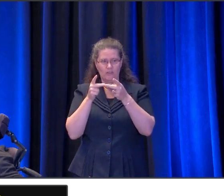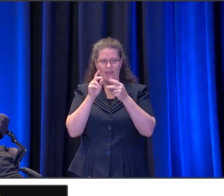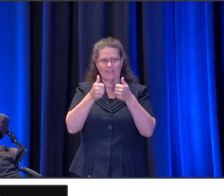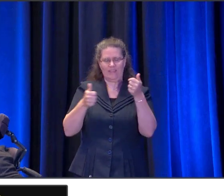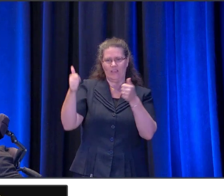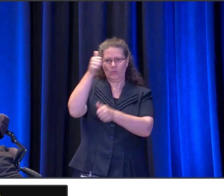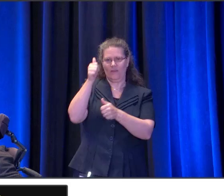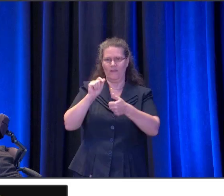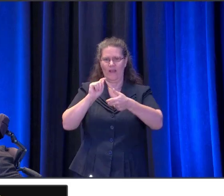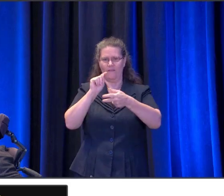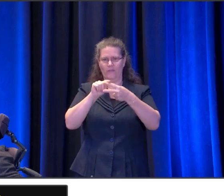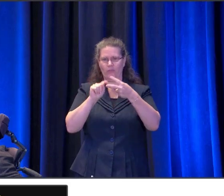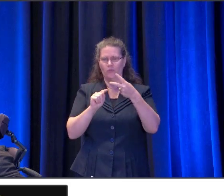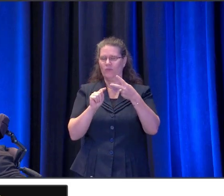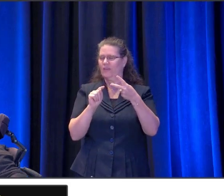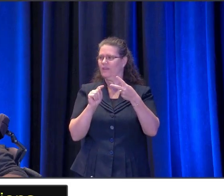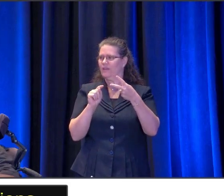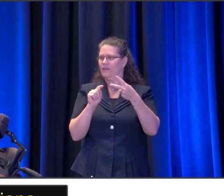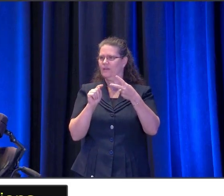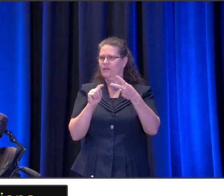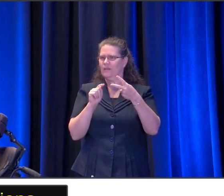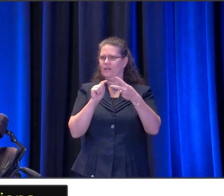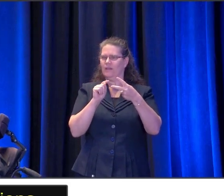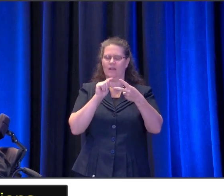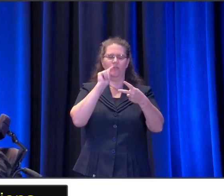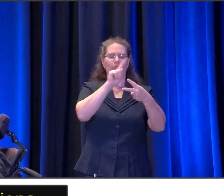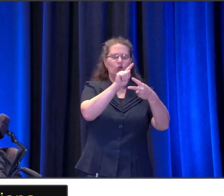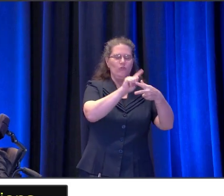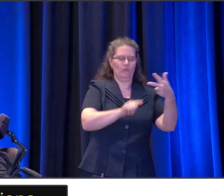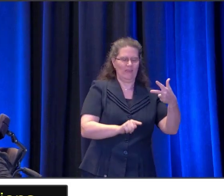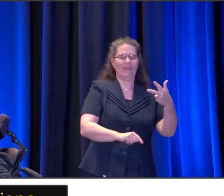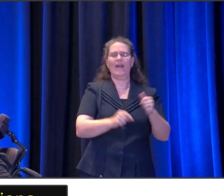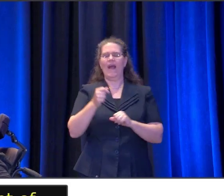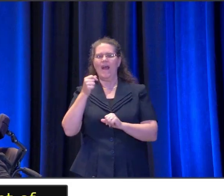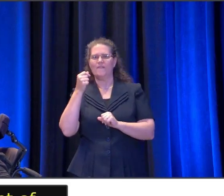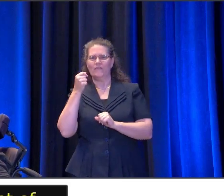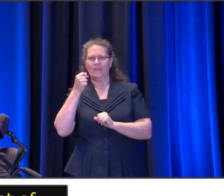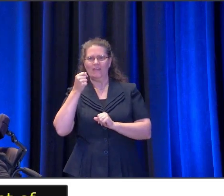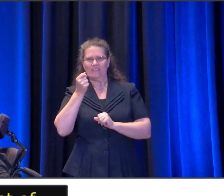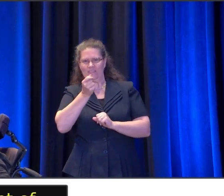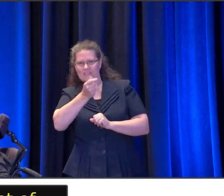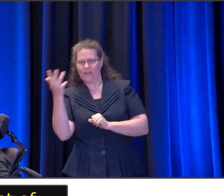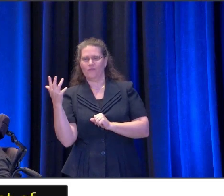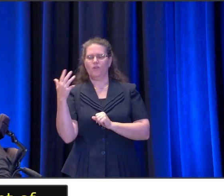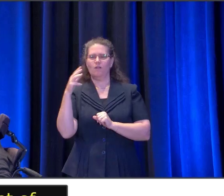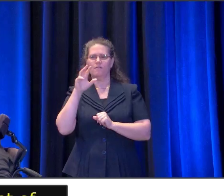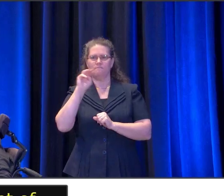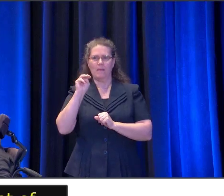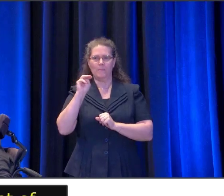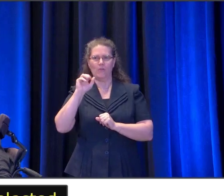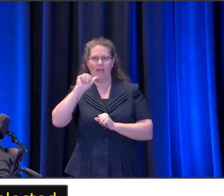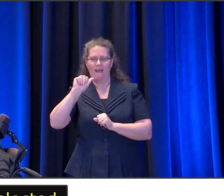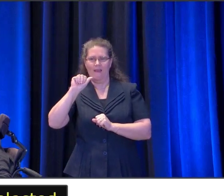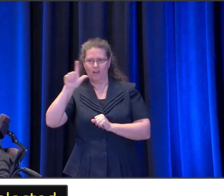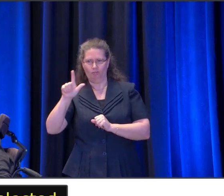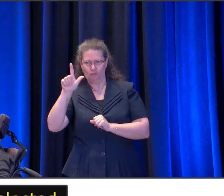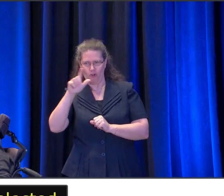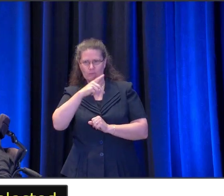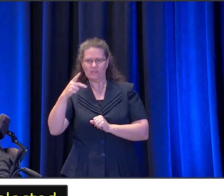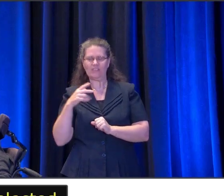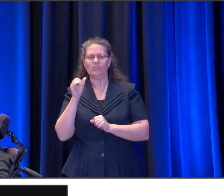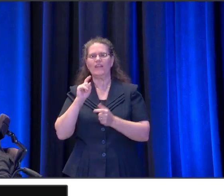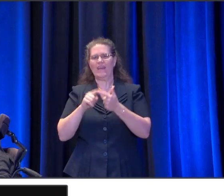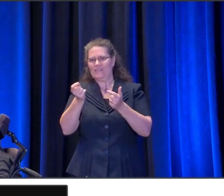There are 3 elected positions. An announcement of elected regional representative positions for